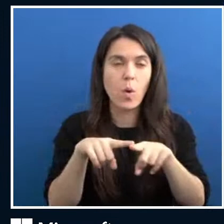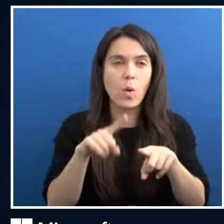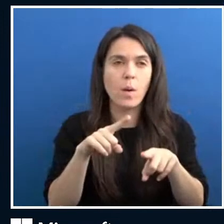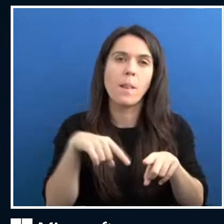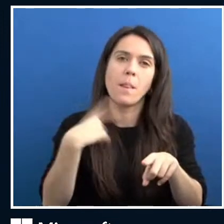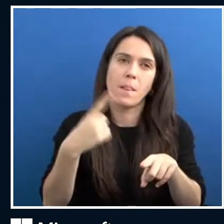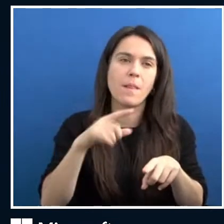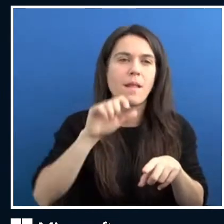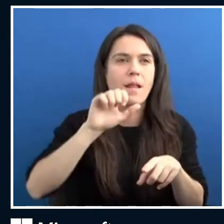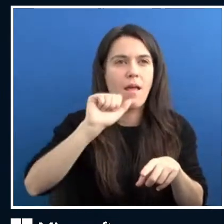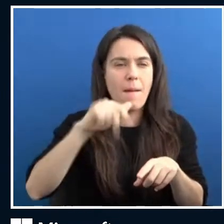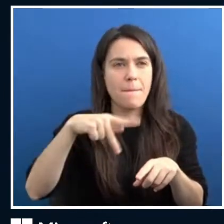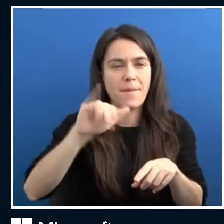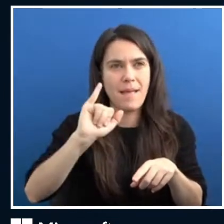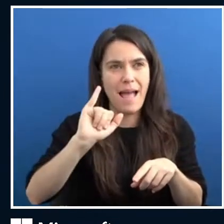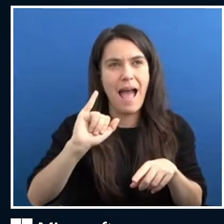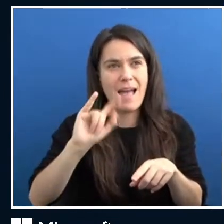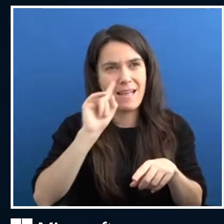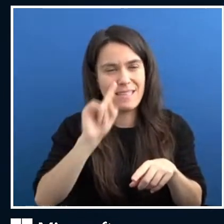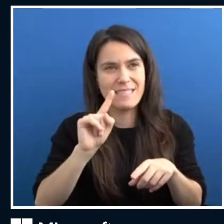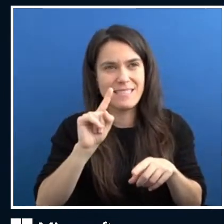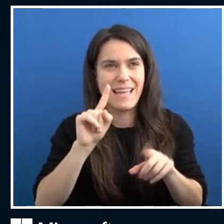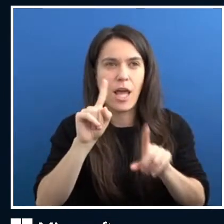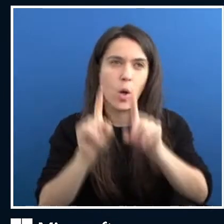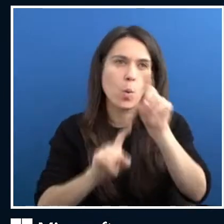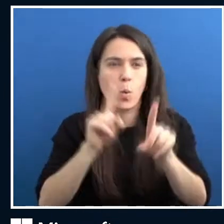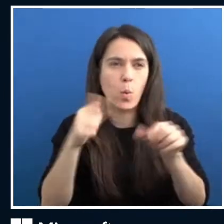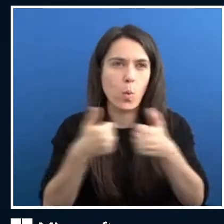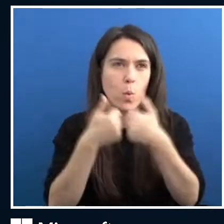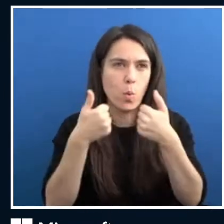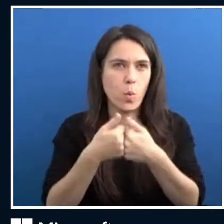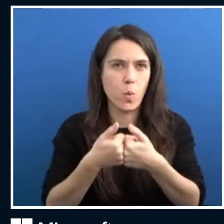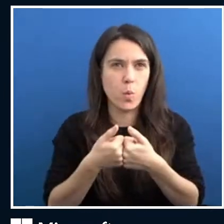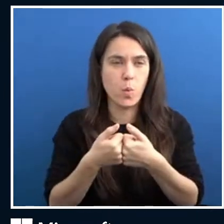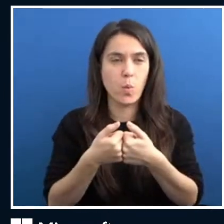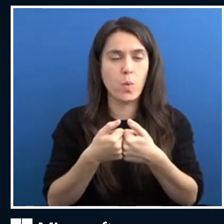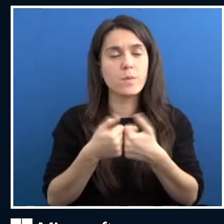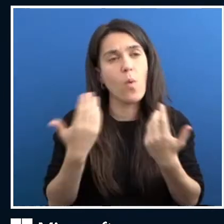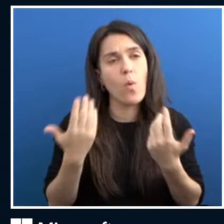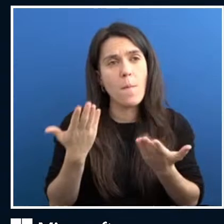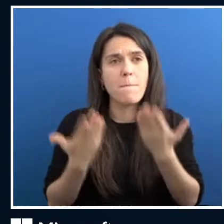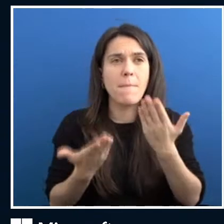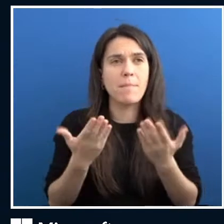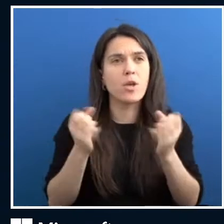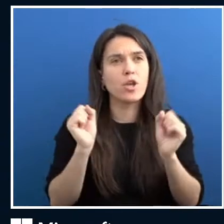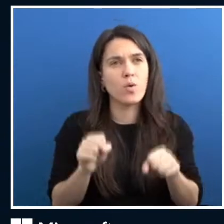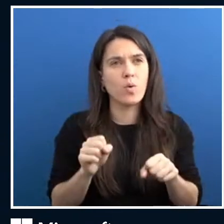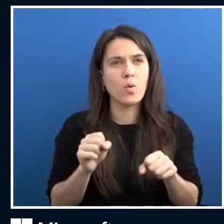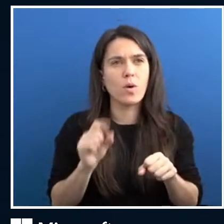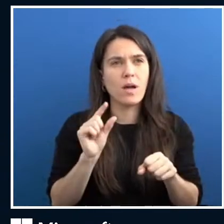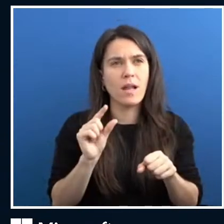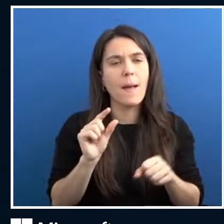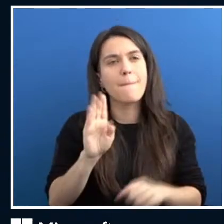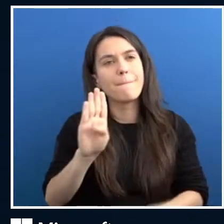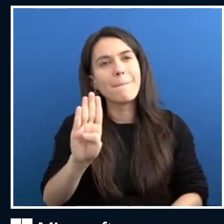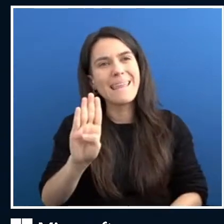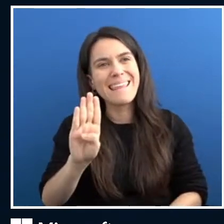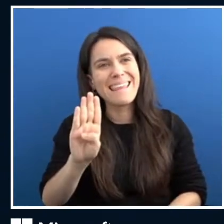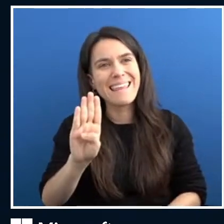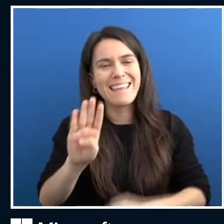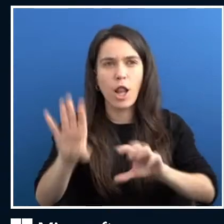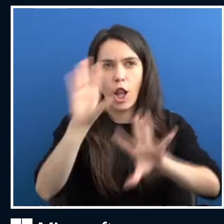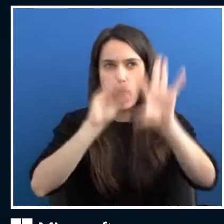would return them a quiz. And second one would be, you could use a little bit of deep learning, and then what you could do